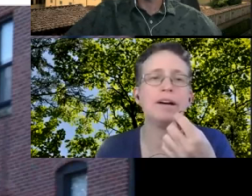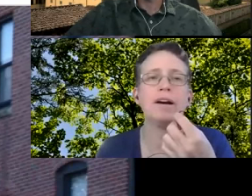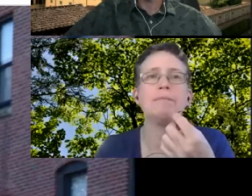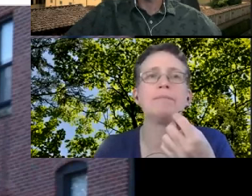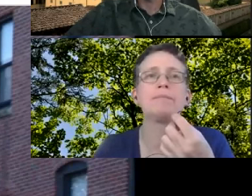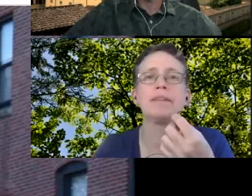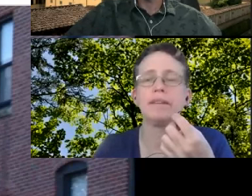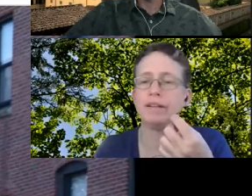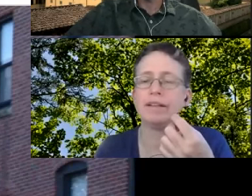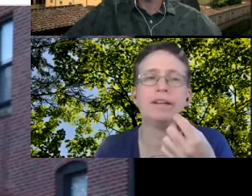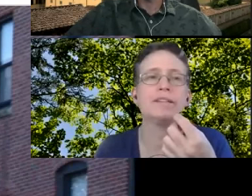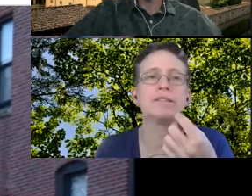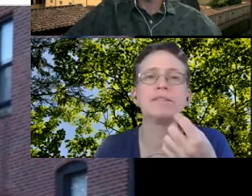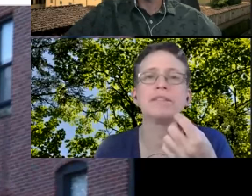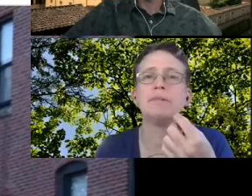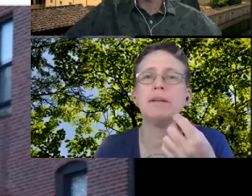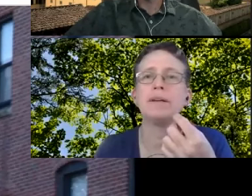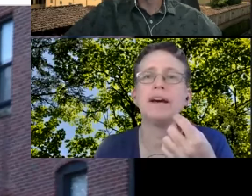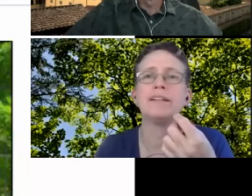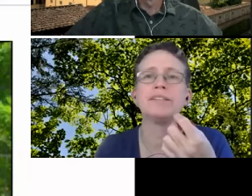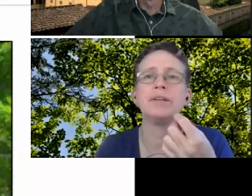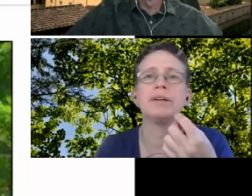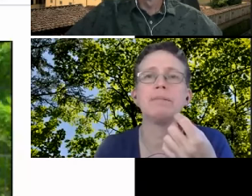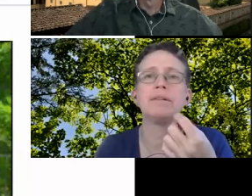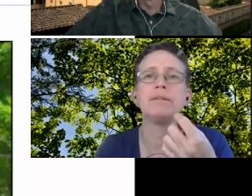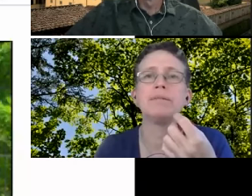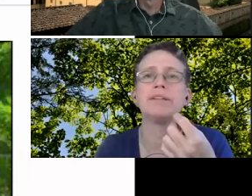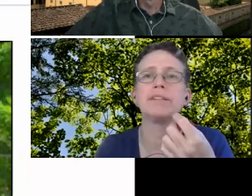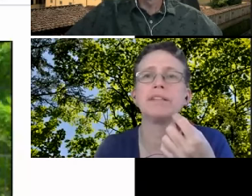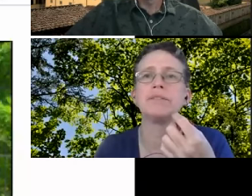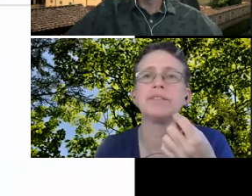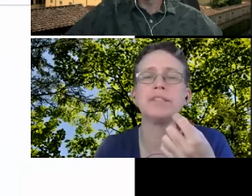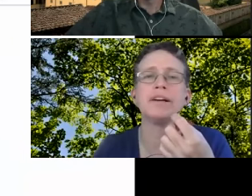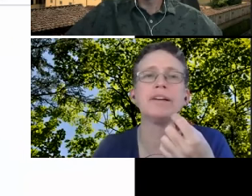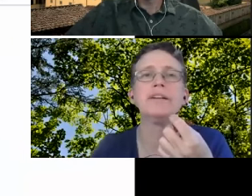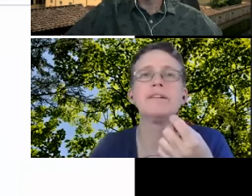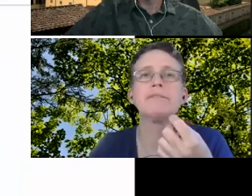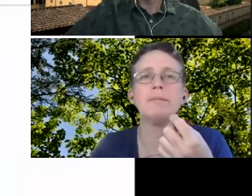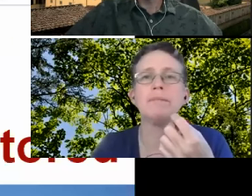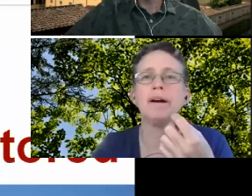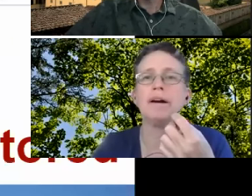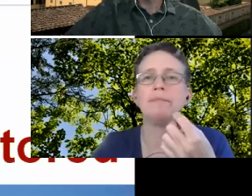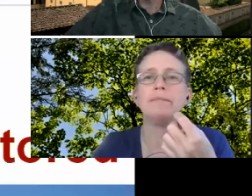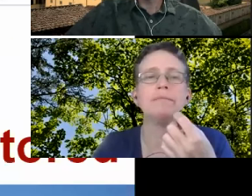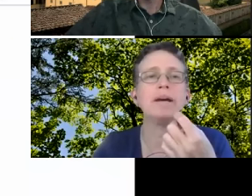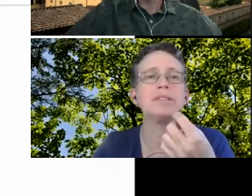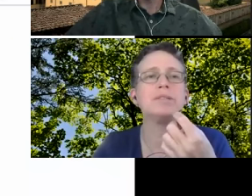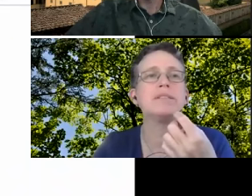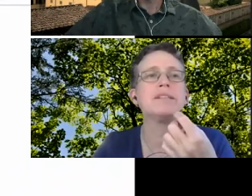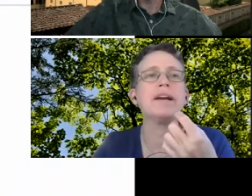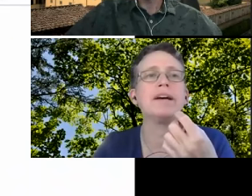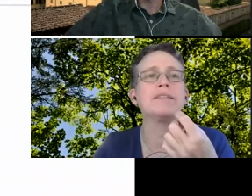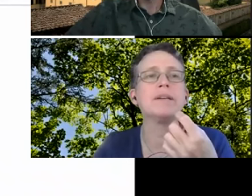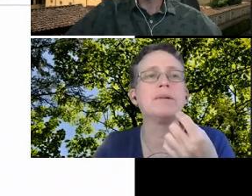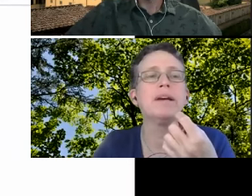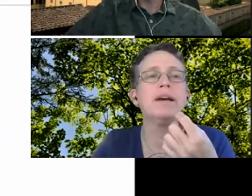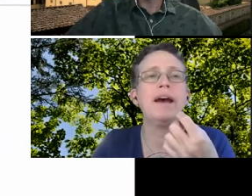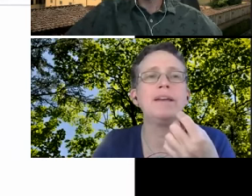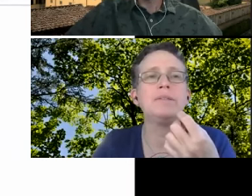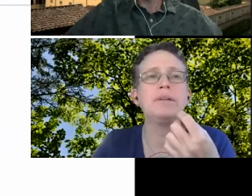that, and I think I need to sort of skip quite a bit ahead to show you a couple of the winners and losers here from Massachusetts area.